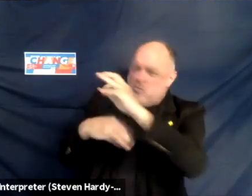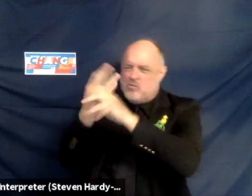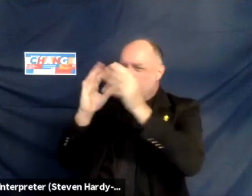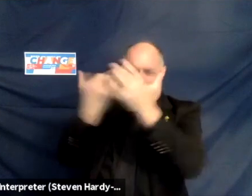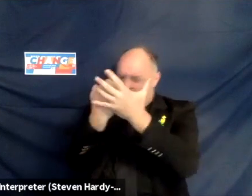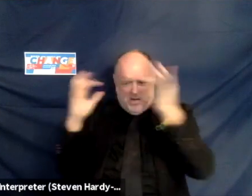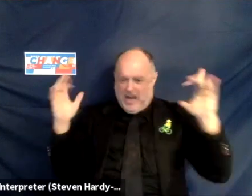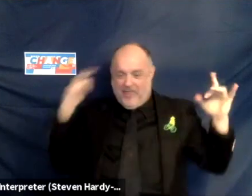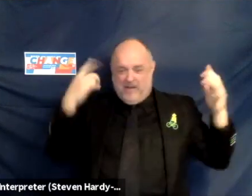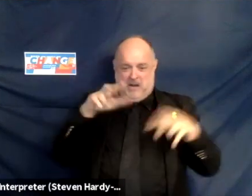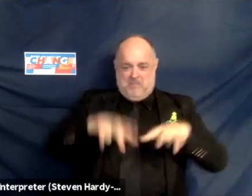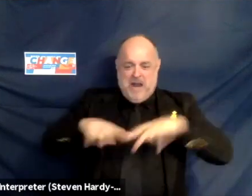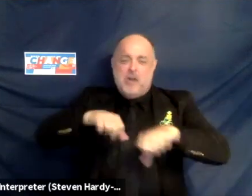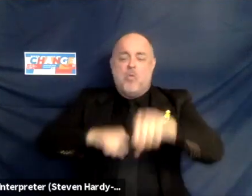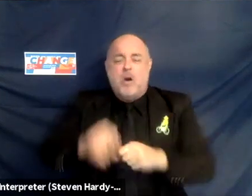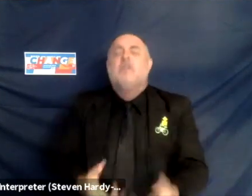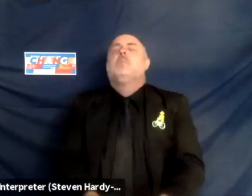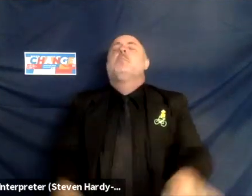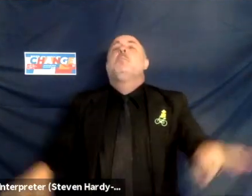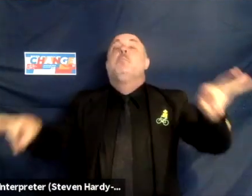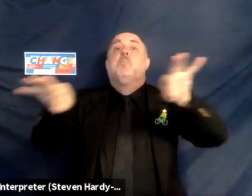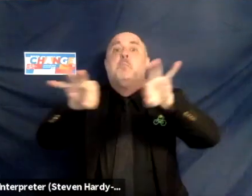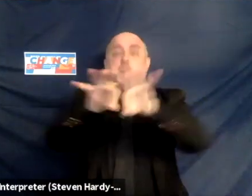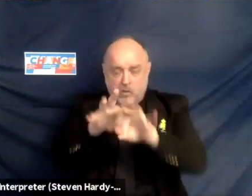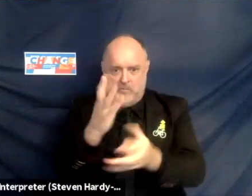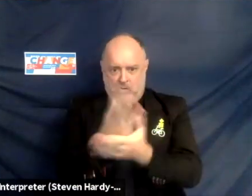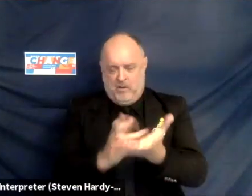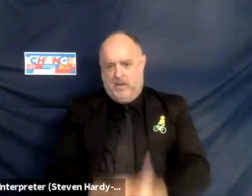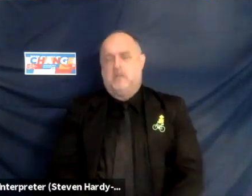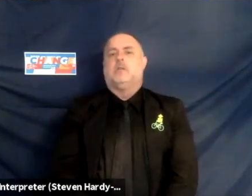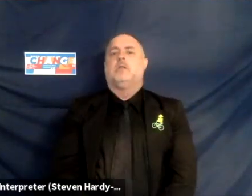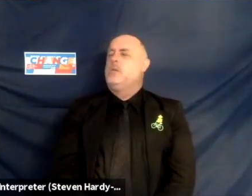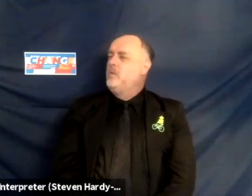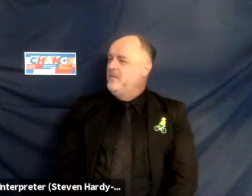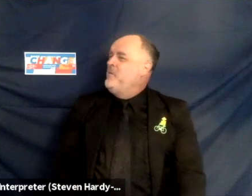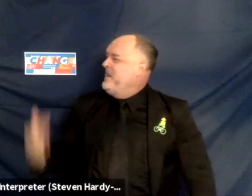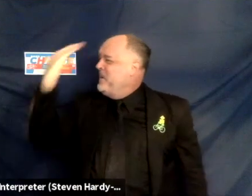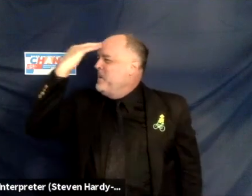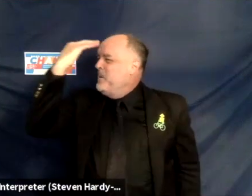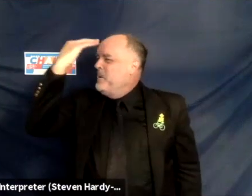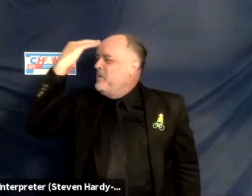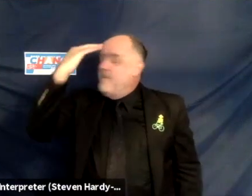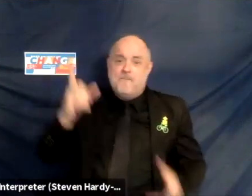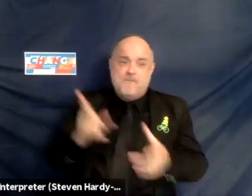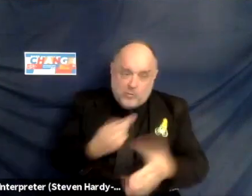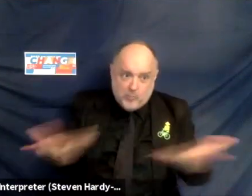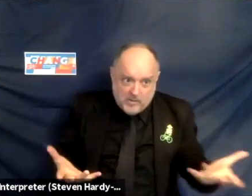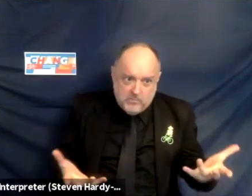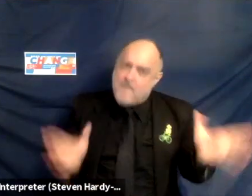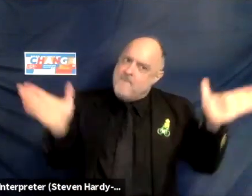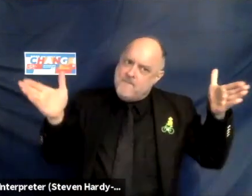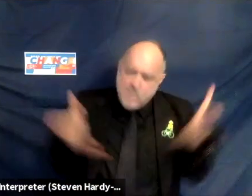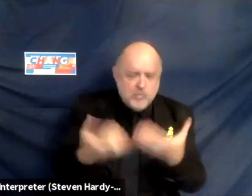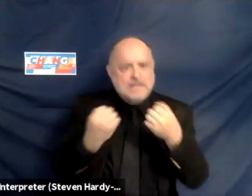walking play really important roles in that vision. We know that we've got to stay first and foremost focused on safety. We're going to make sure that it is